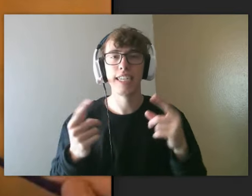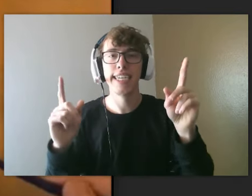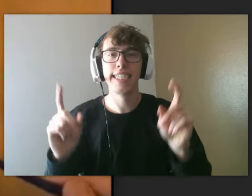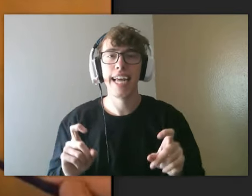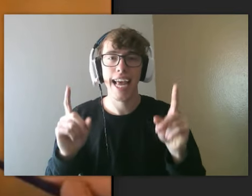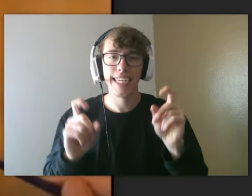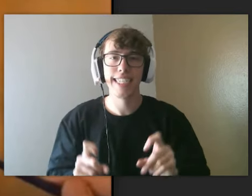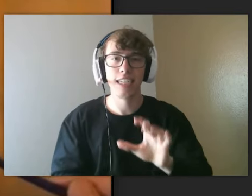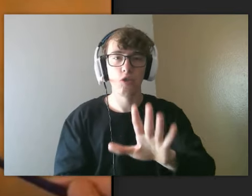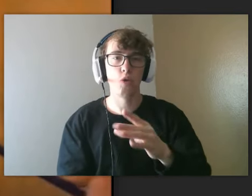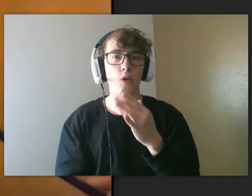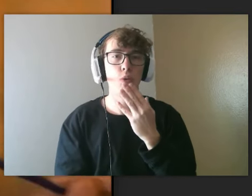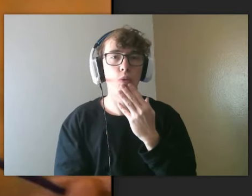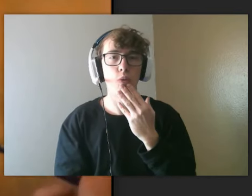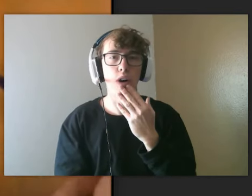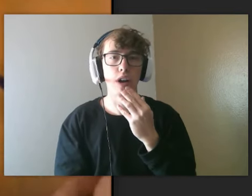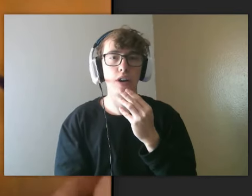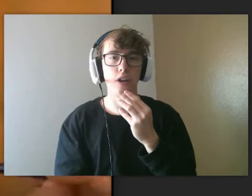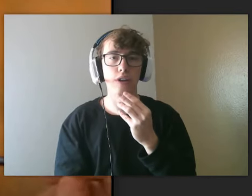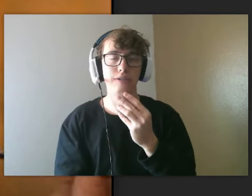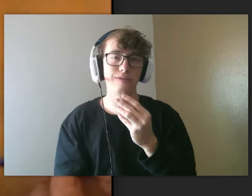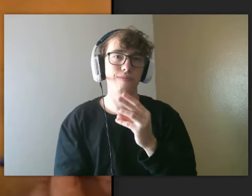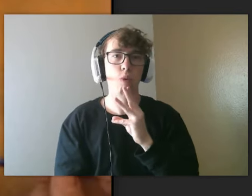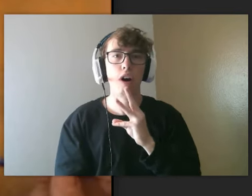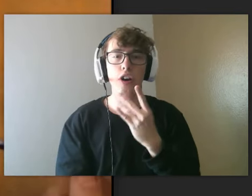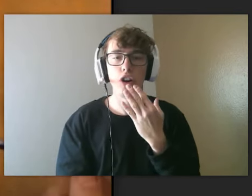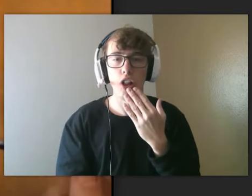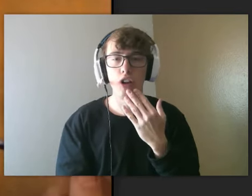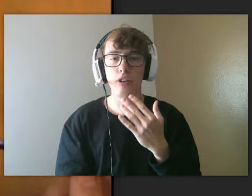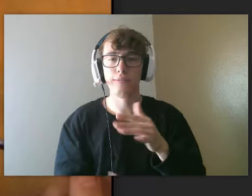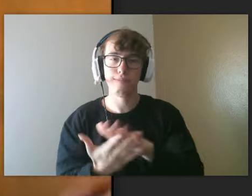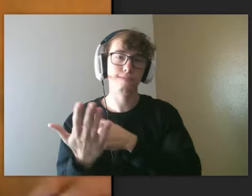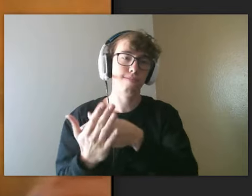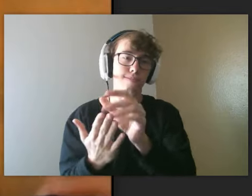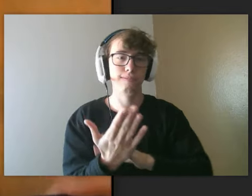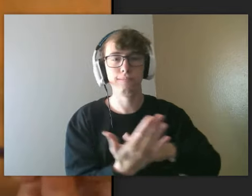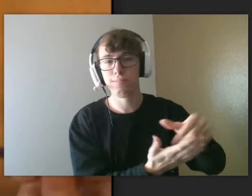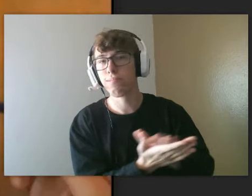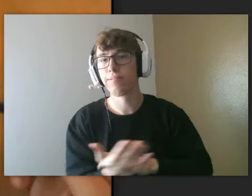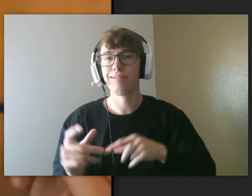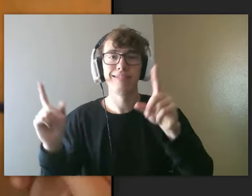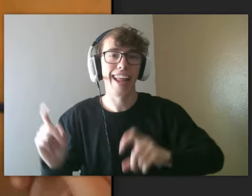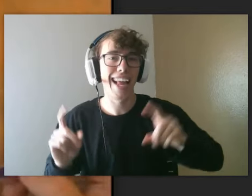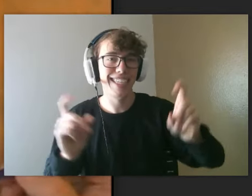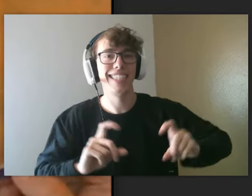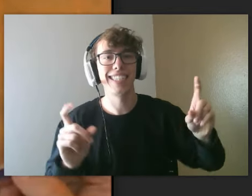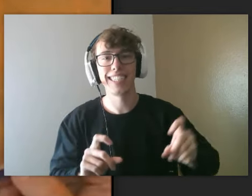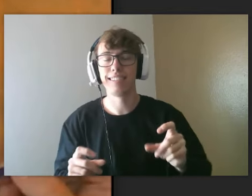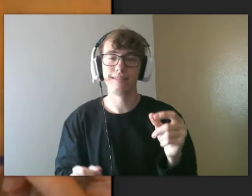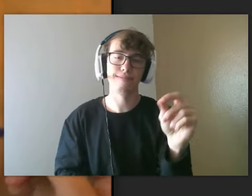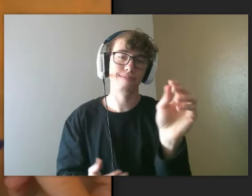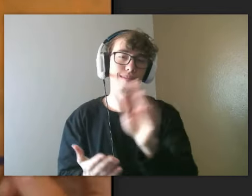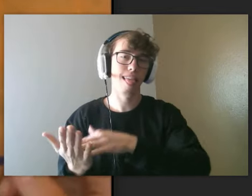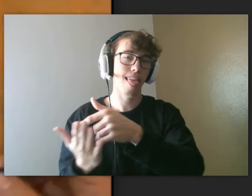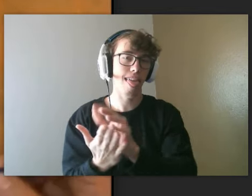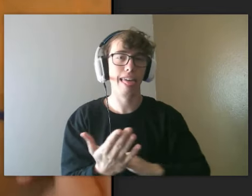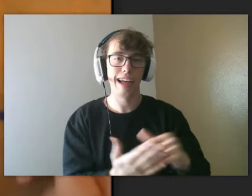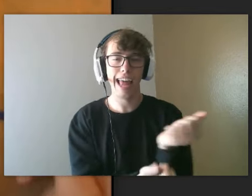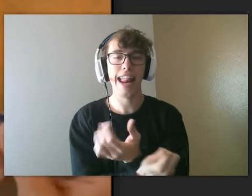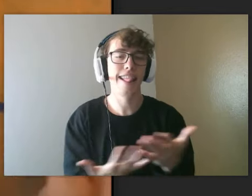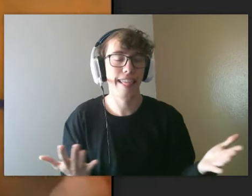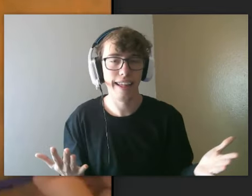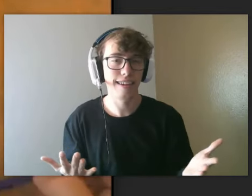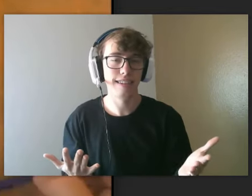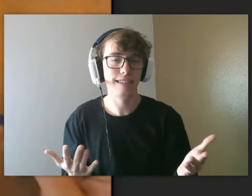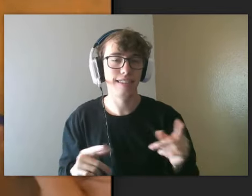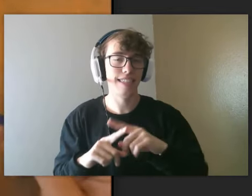out your watercolor washes. So once you've mixed them on a palette, just to see how opaque or transparent they are, go ahead and just throw a